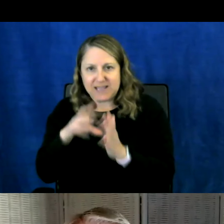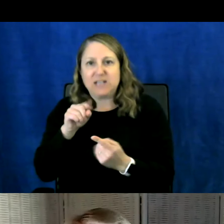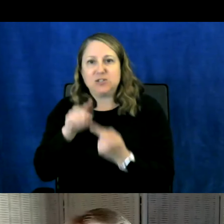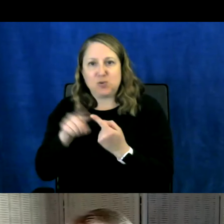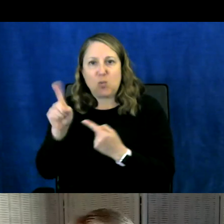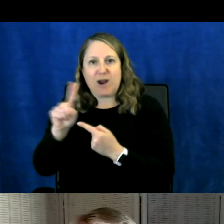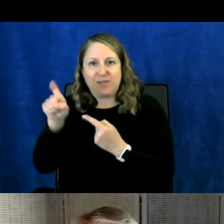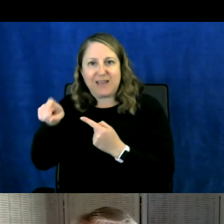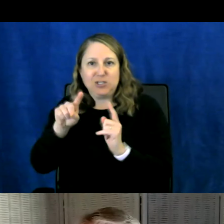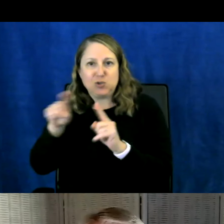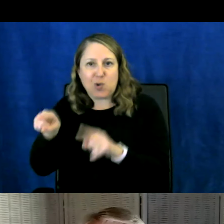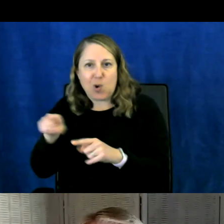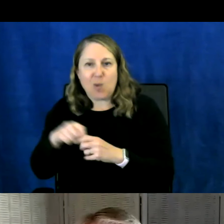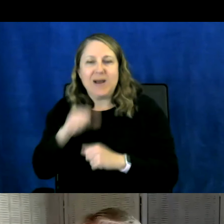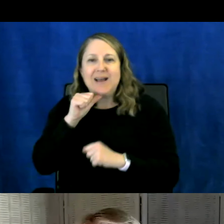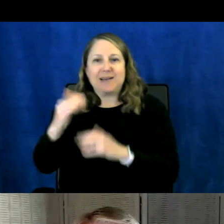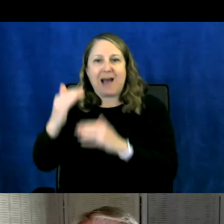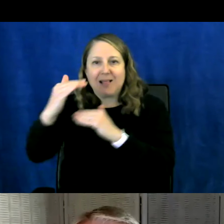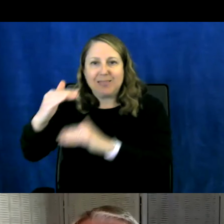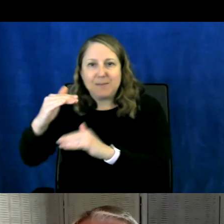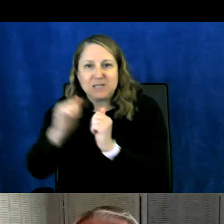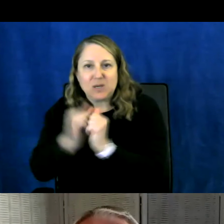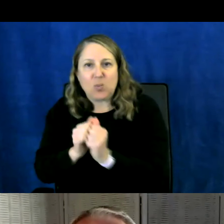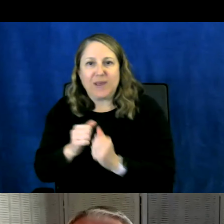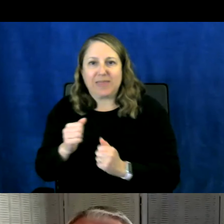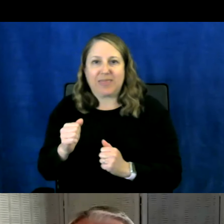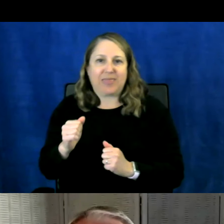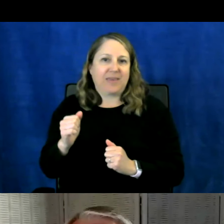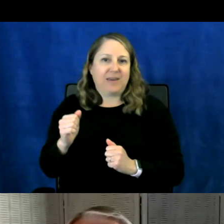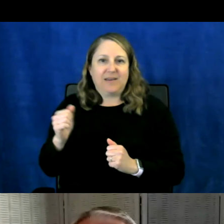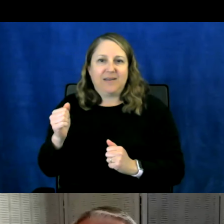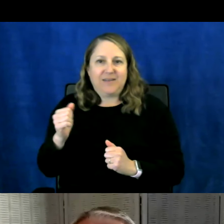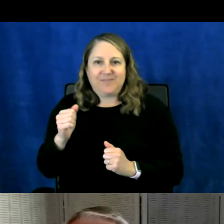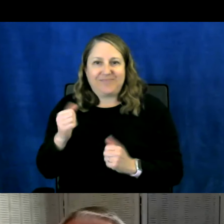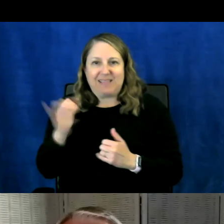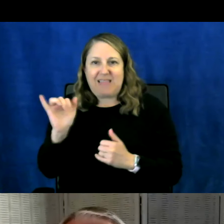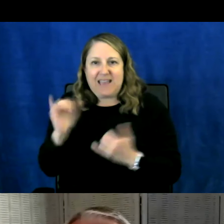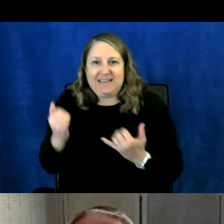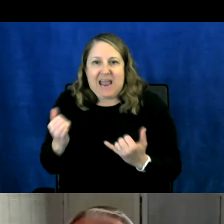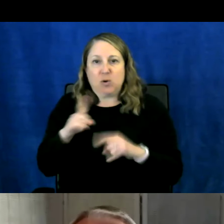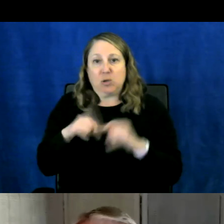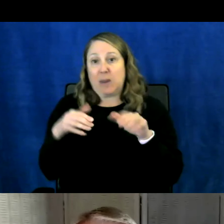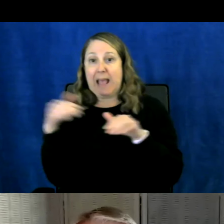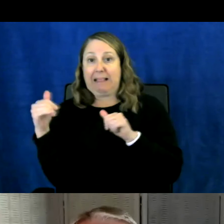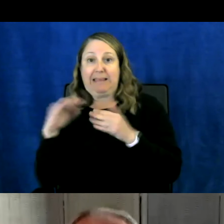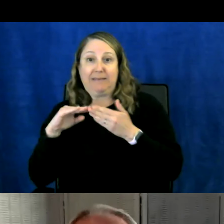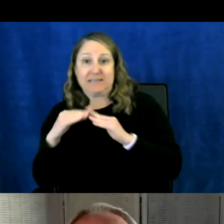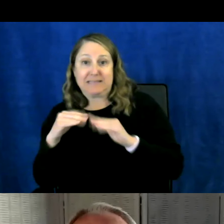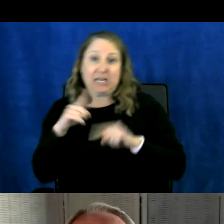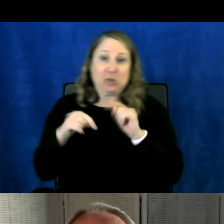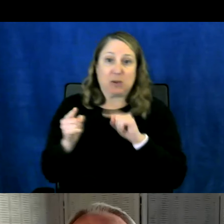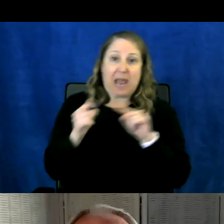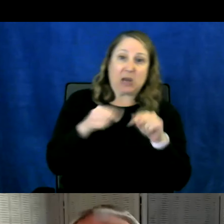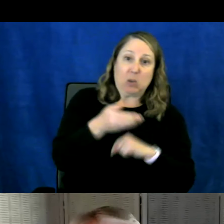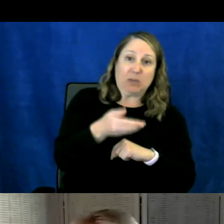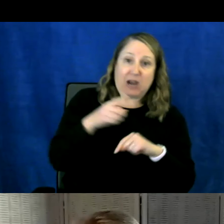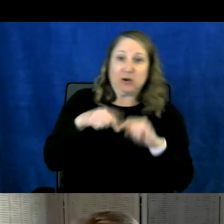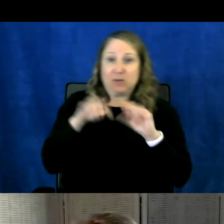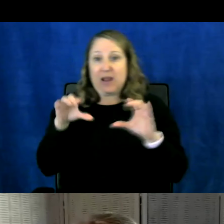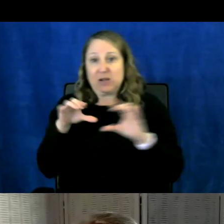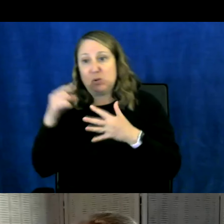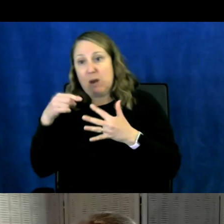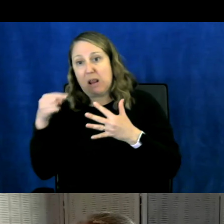destinations, not constrained by the kinds of things that they are now. You can't leave this city, you can't go there, you can't do this. There are a lot of things like